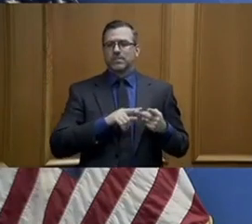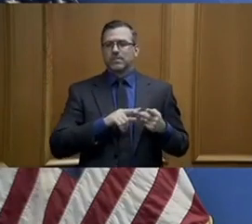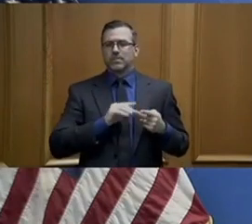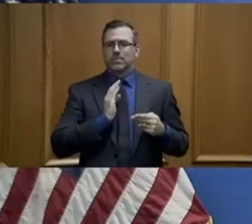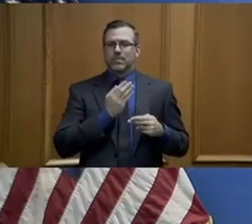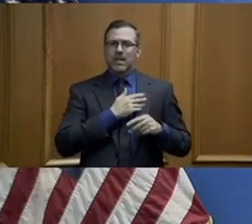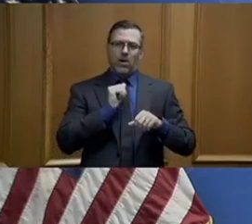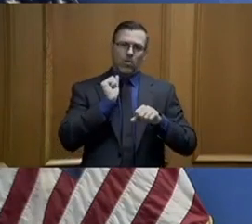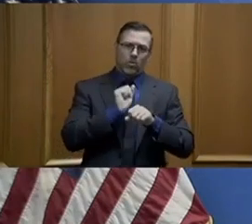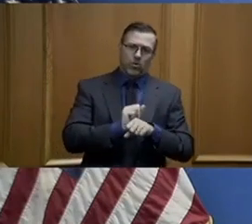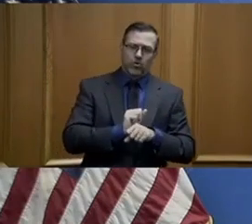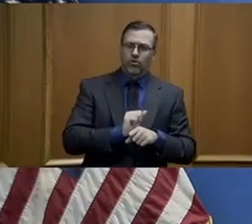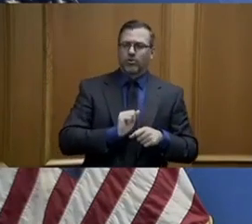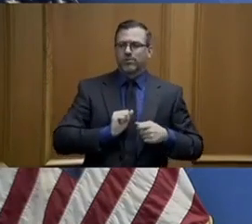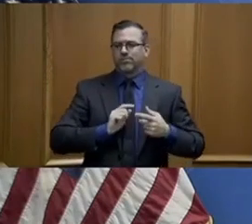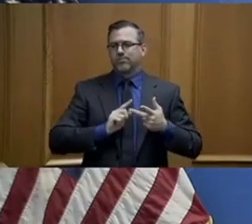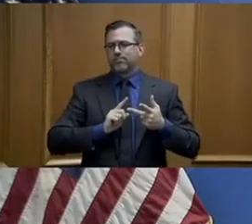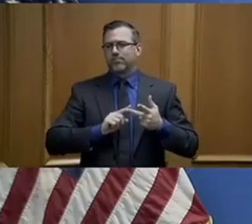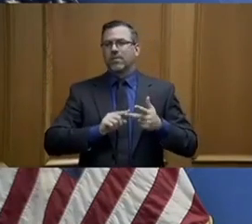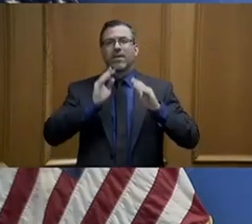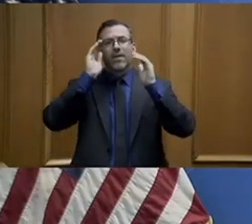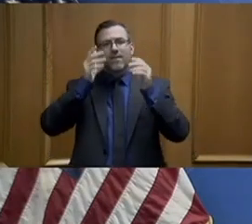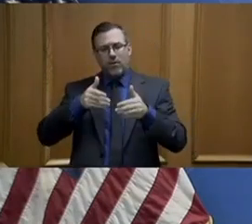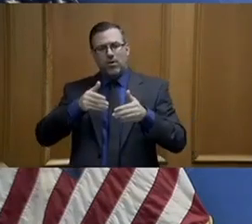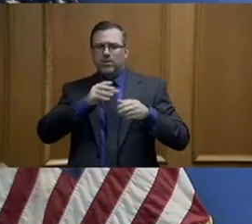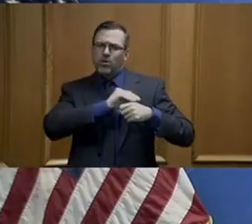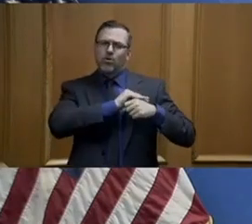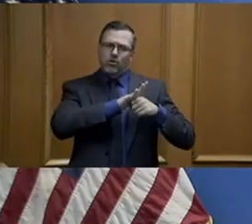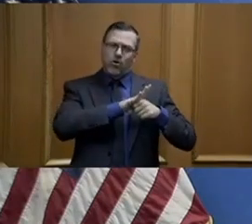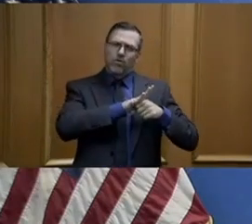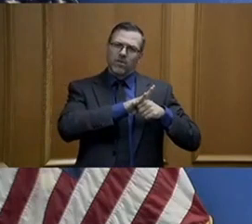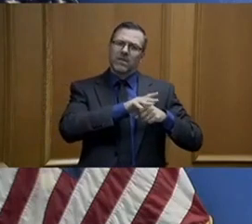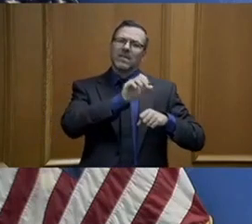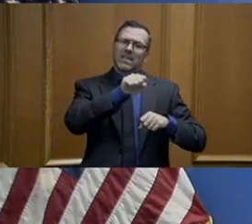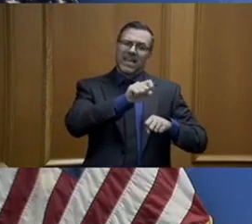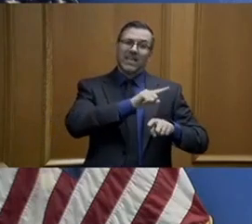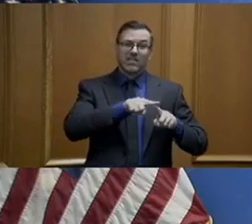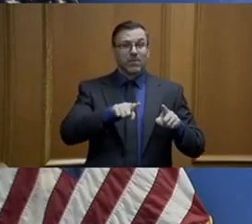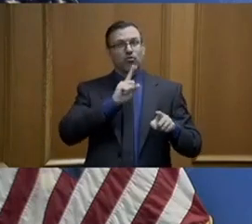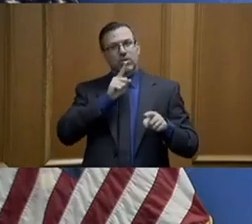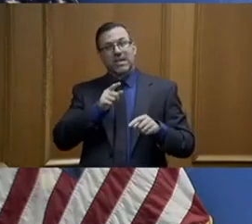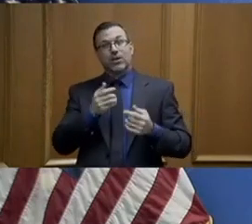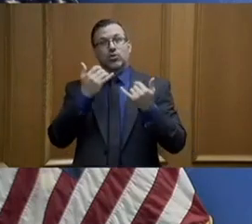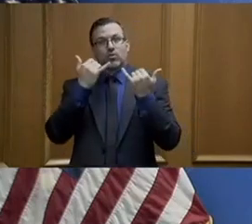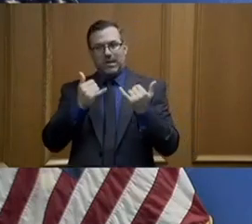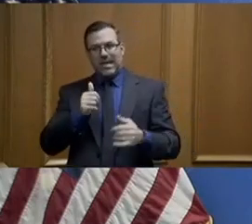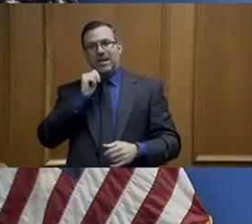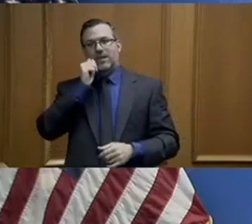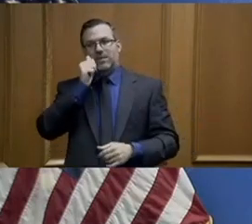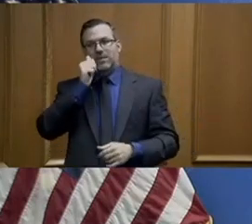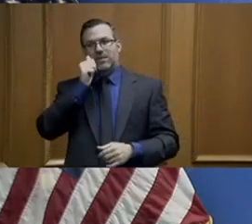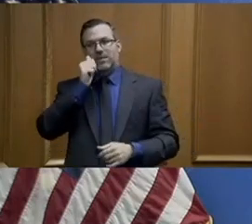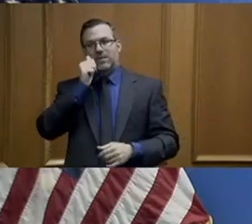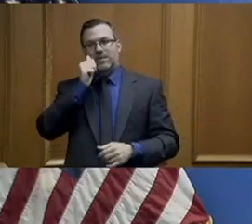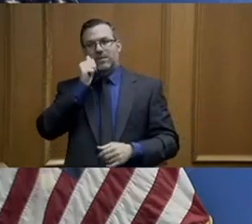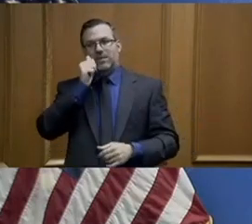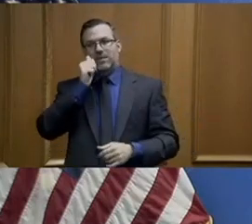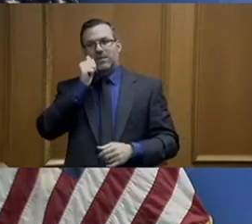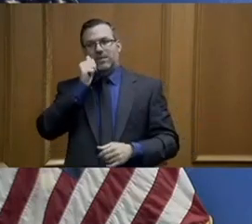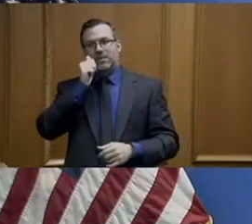being focused not only on COVID, but in particular today, tomorrow, and in the days ahead for those residents